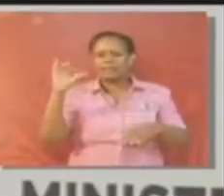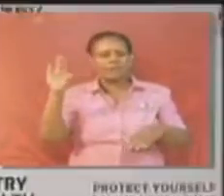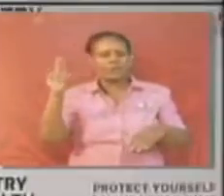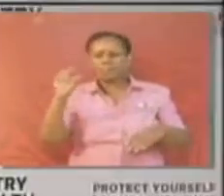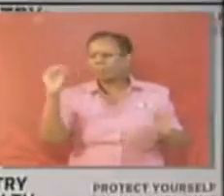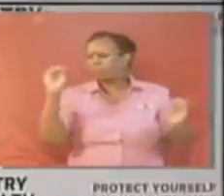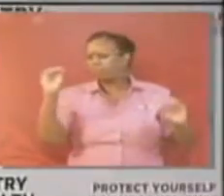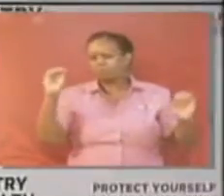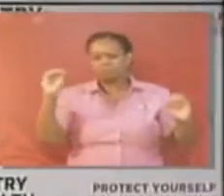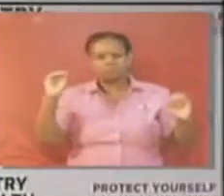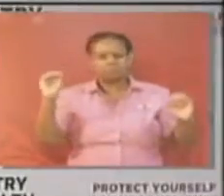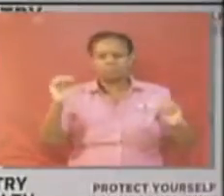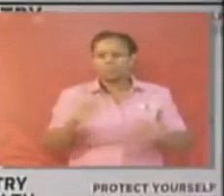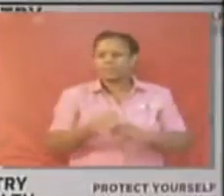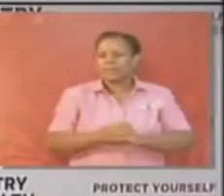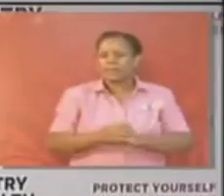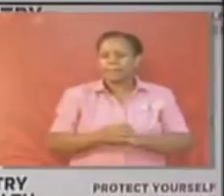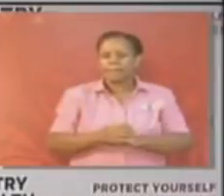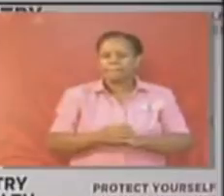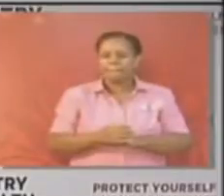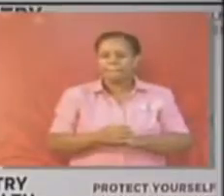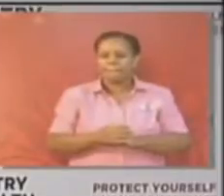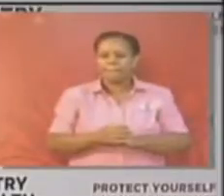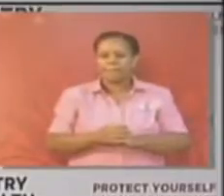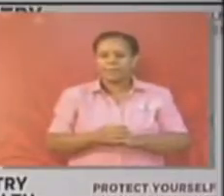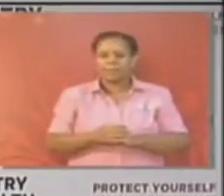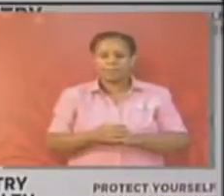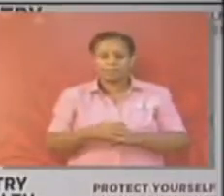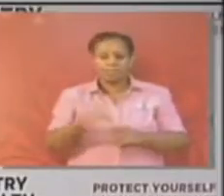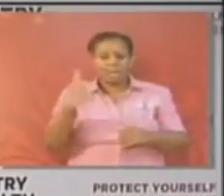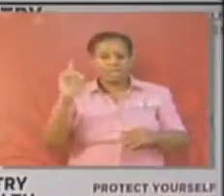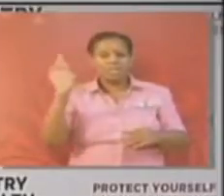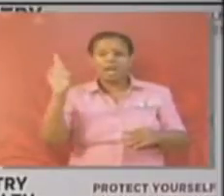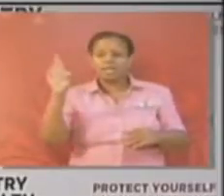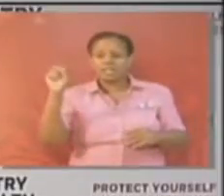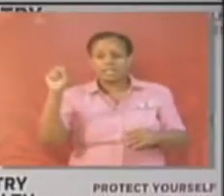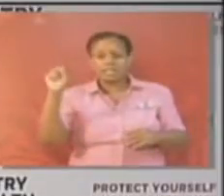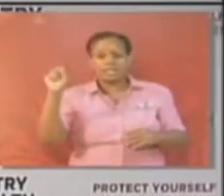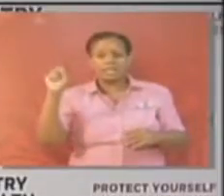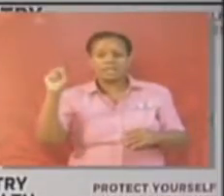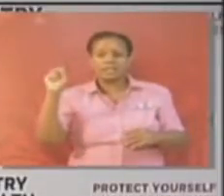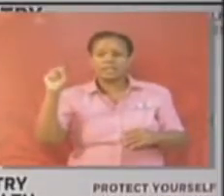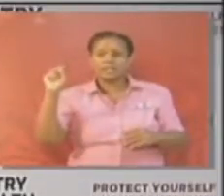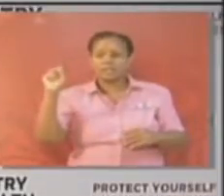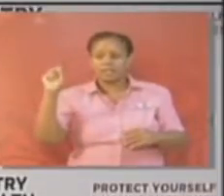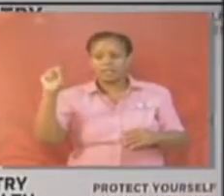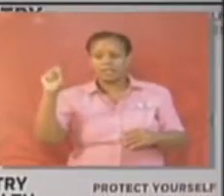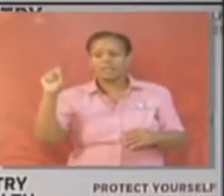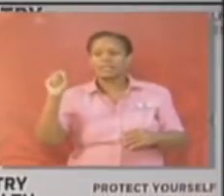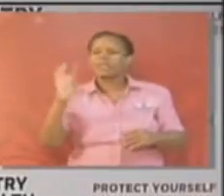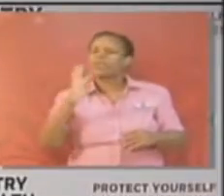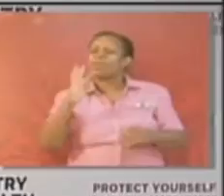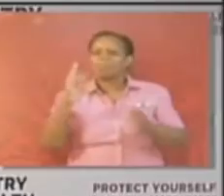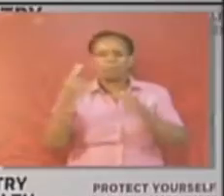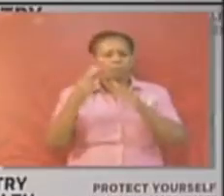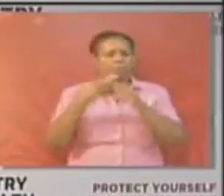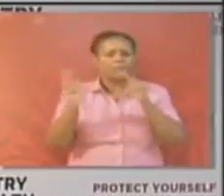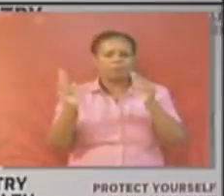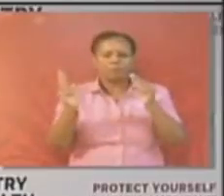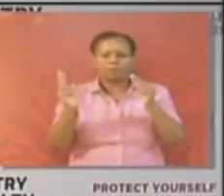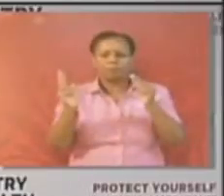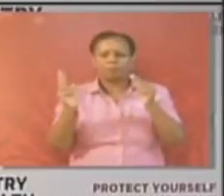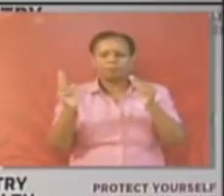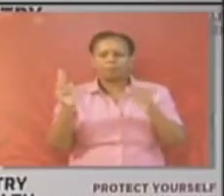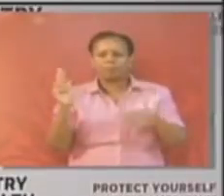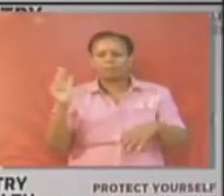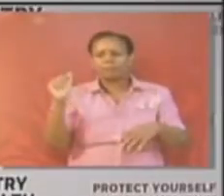hospital. Right. Dr. St. Bernard, could you just talk briefly about aspirin sensitivity in children so we could